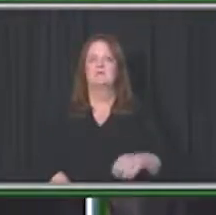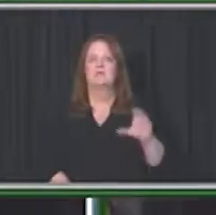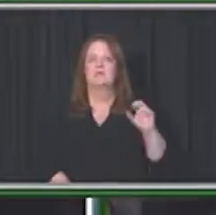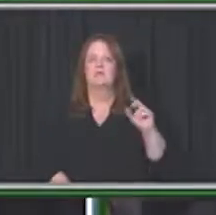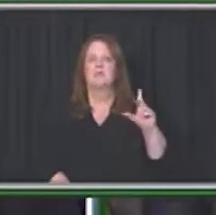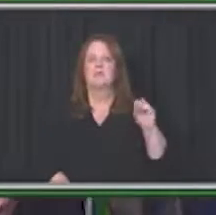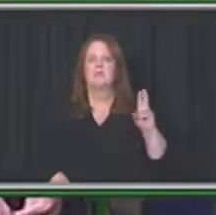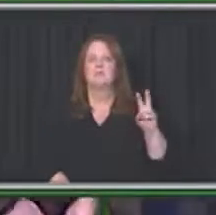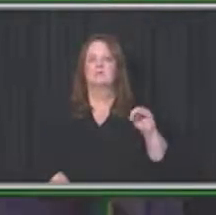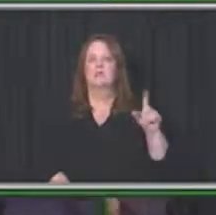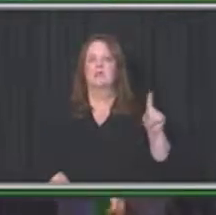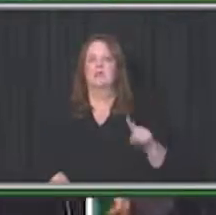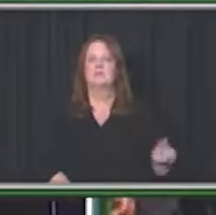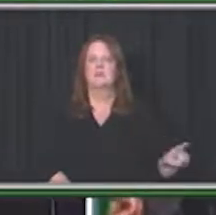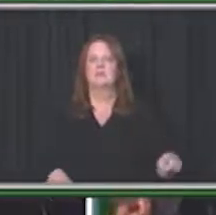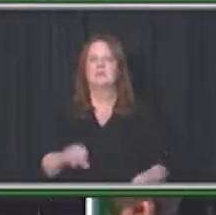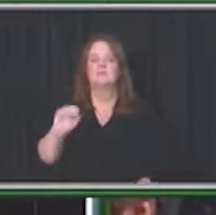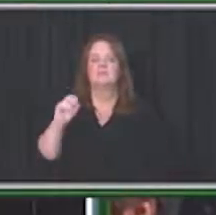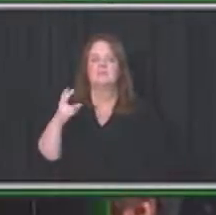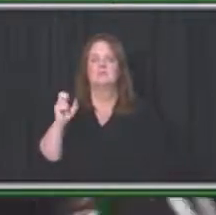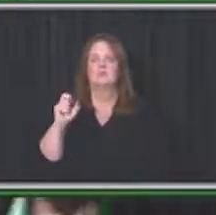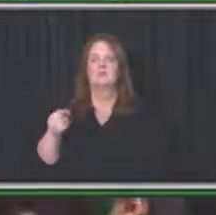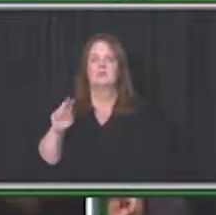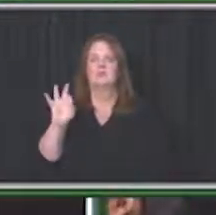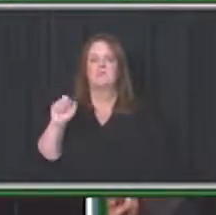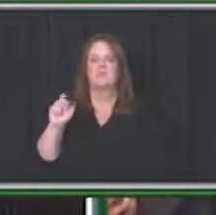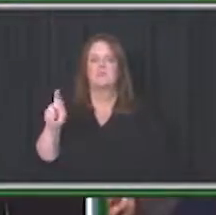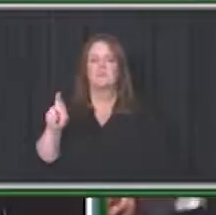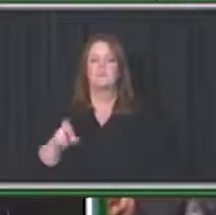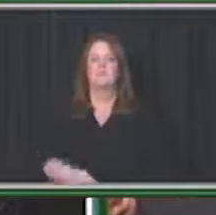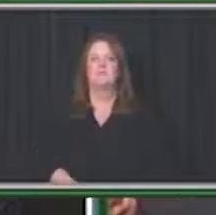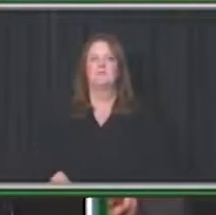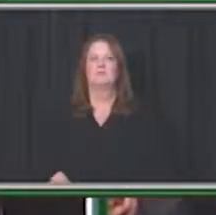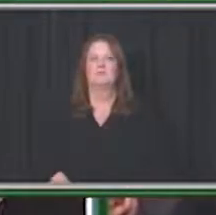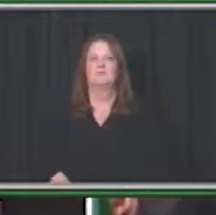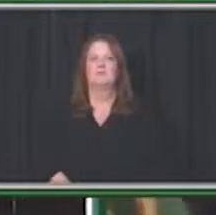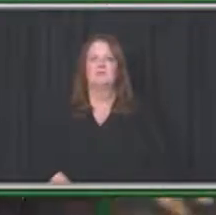Carlos Velasquez. Shannon Farr.